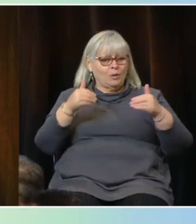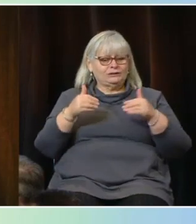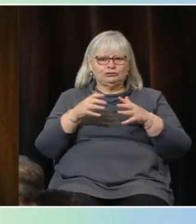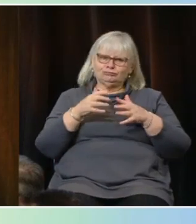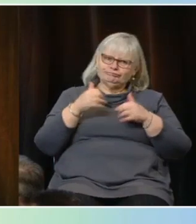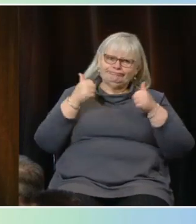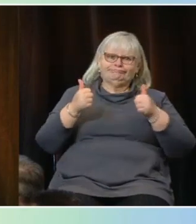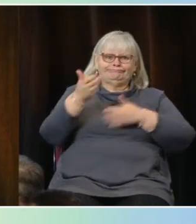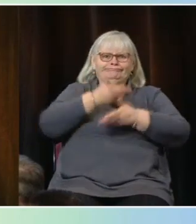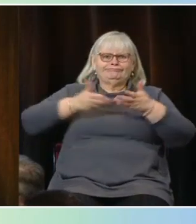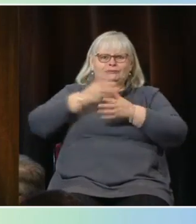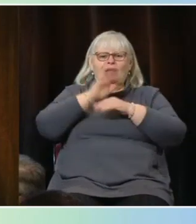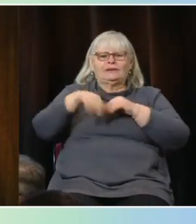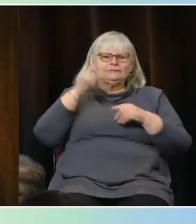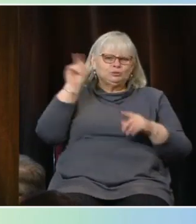the next two days